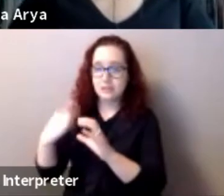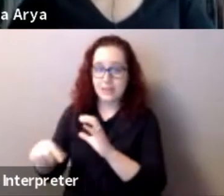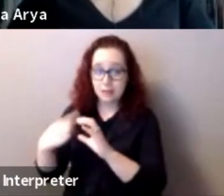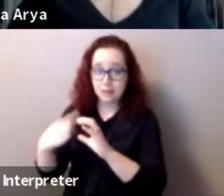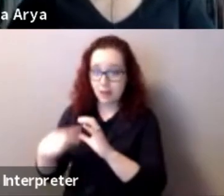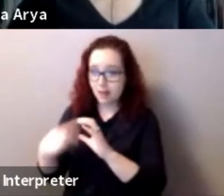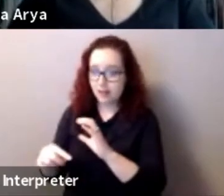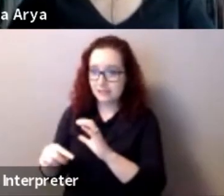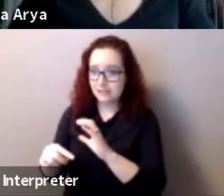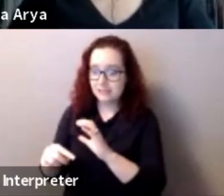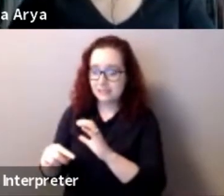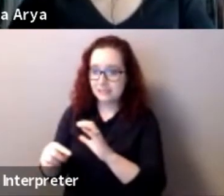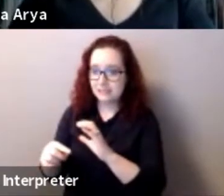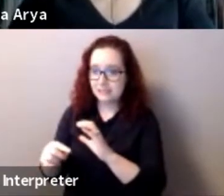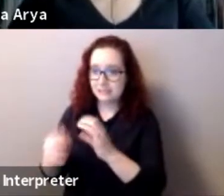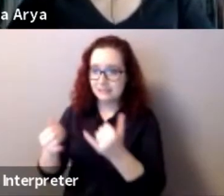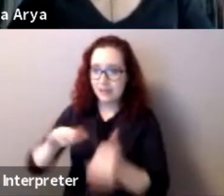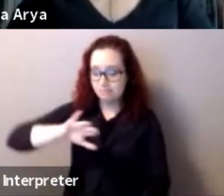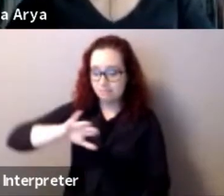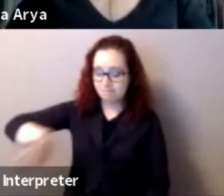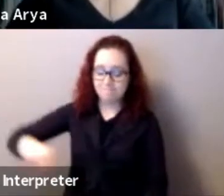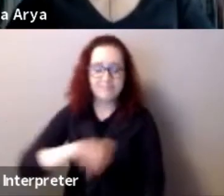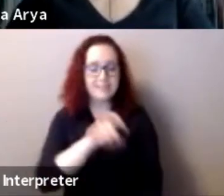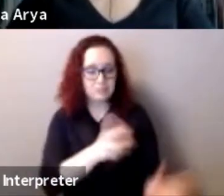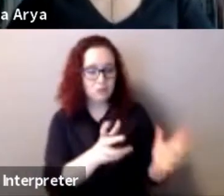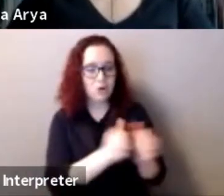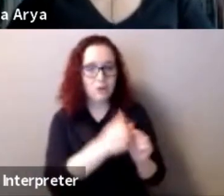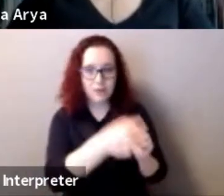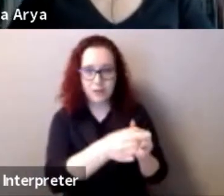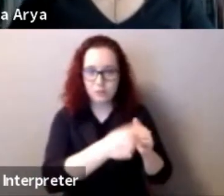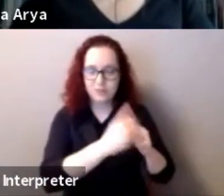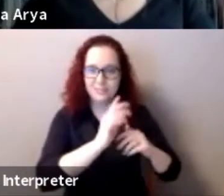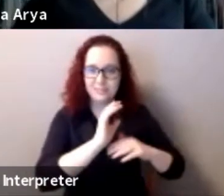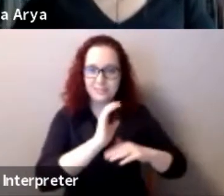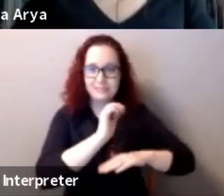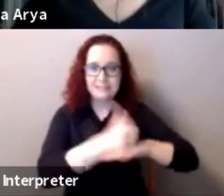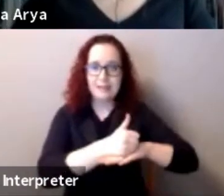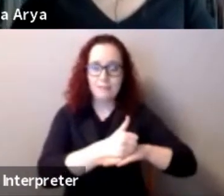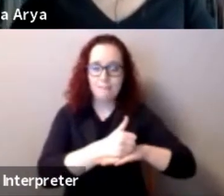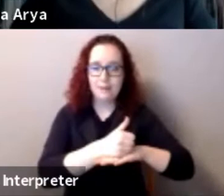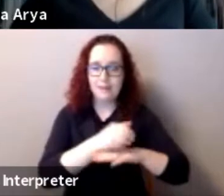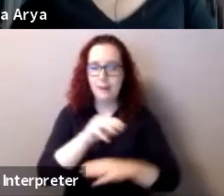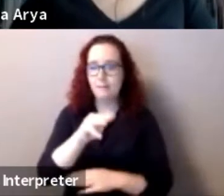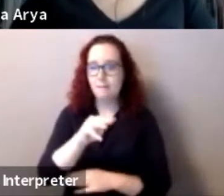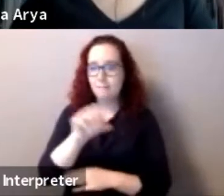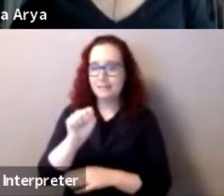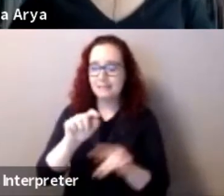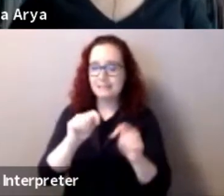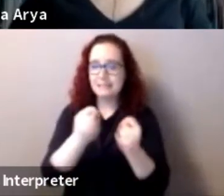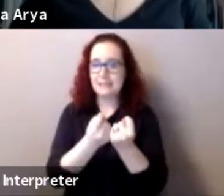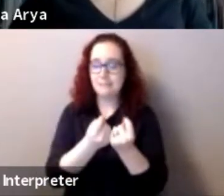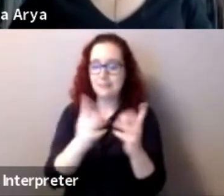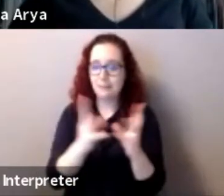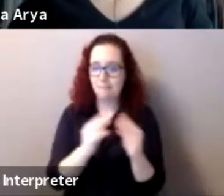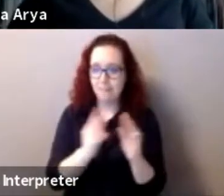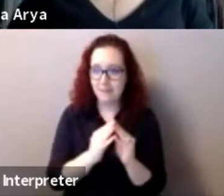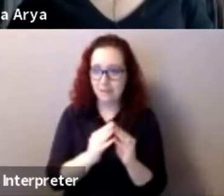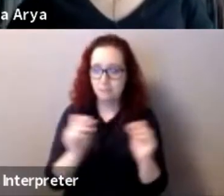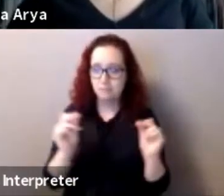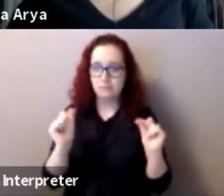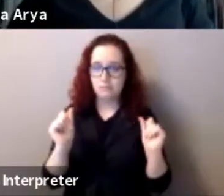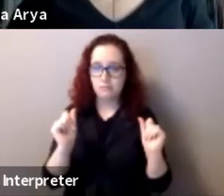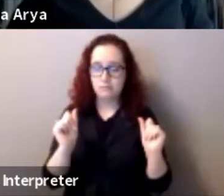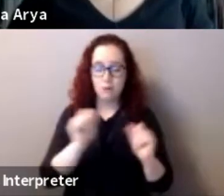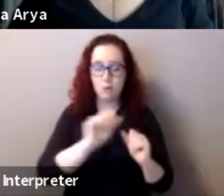basically said, I need to talk to you, and I create an MS Teams meeting in the instant. a Zoom